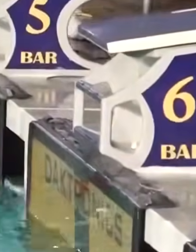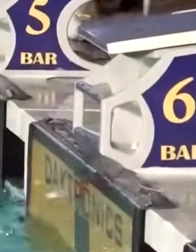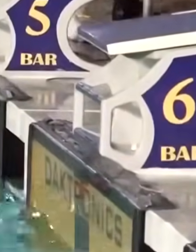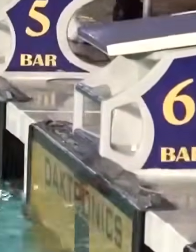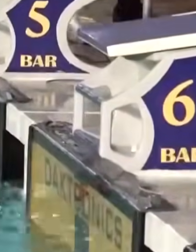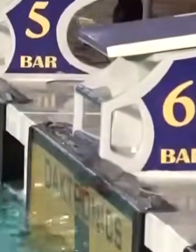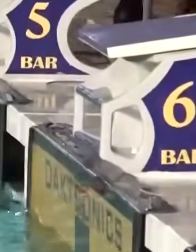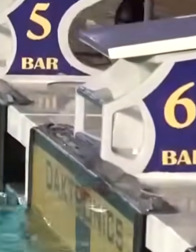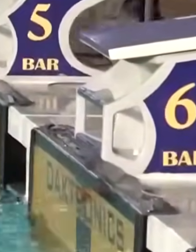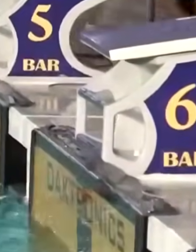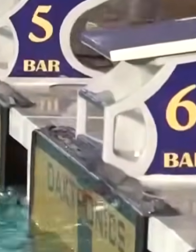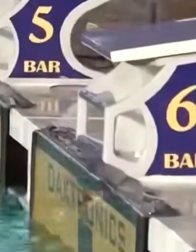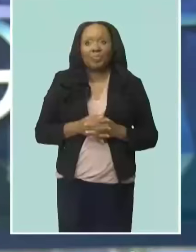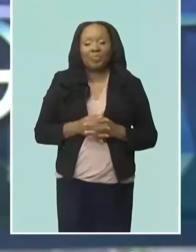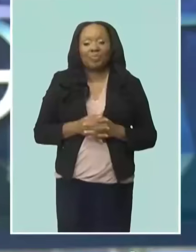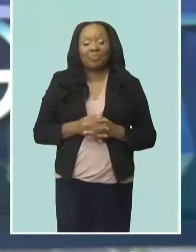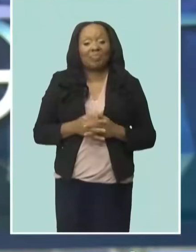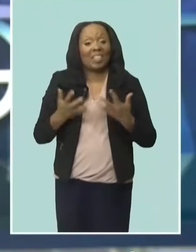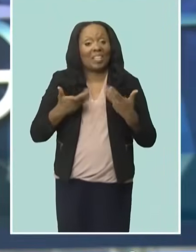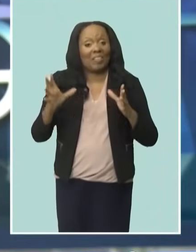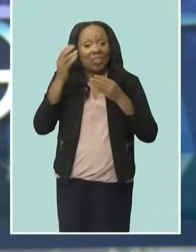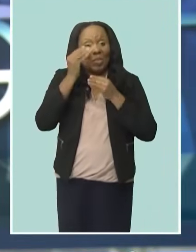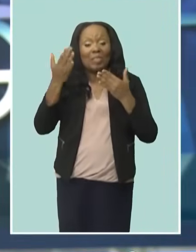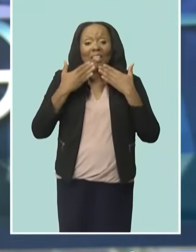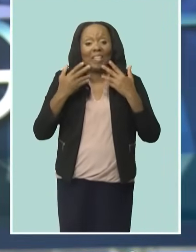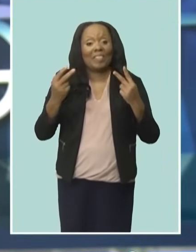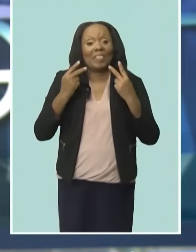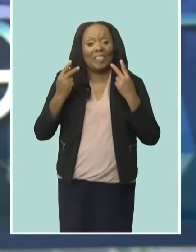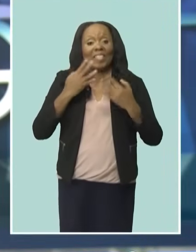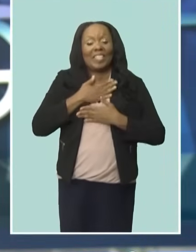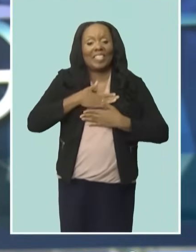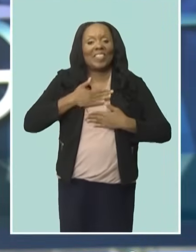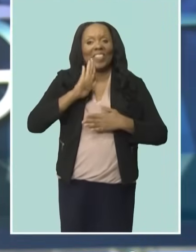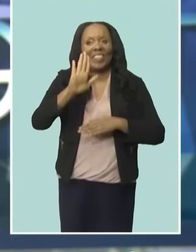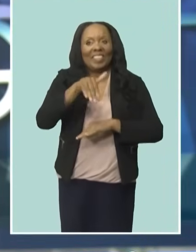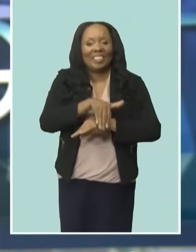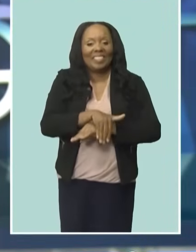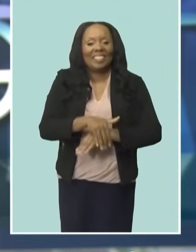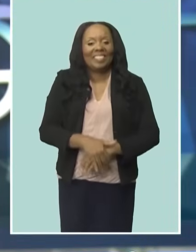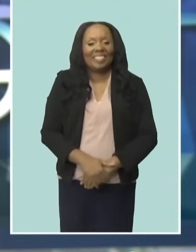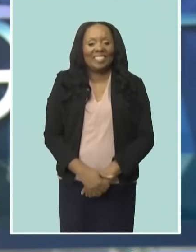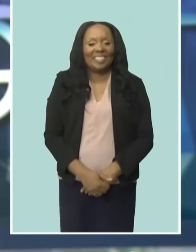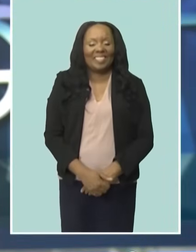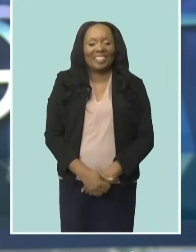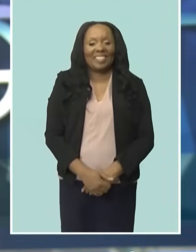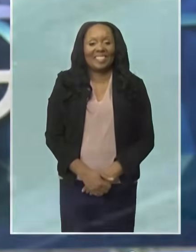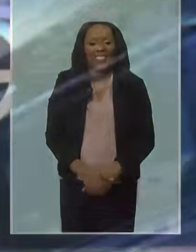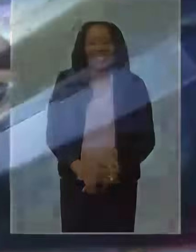Center. That's news. Thanks for viewing. Do enjoy the rest of your night.